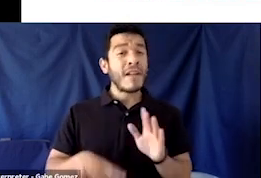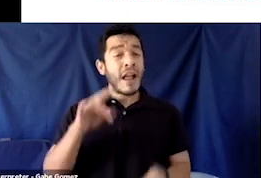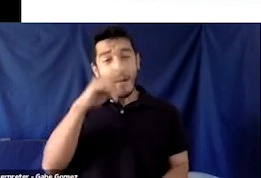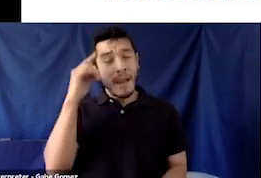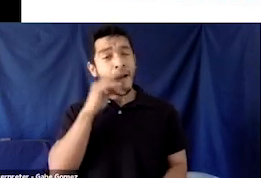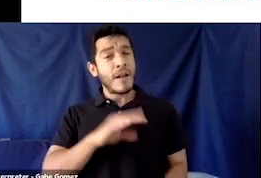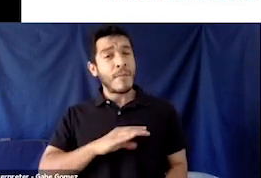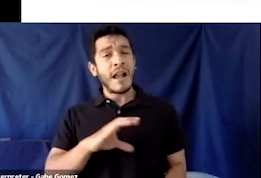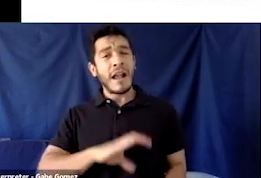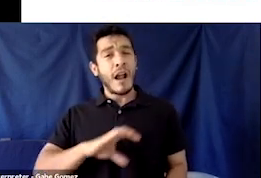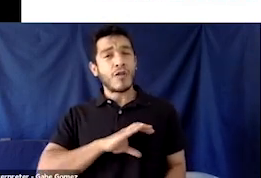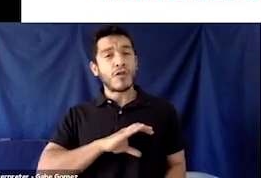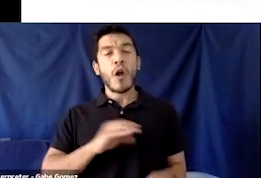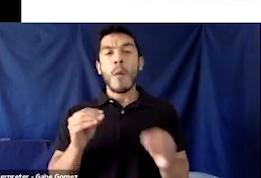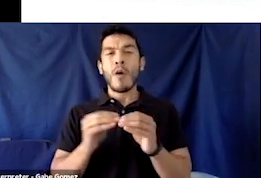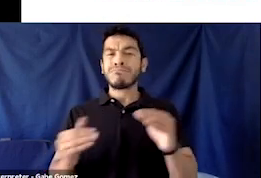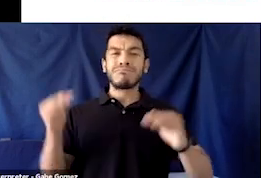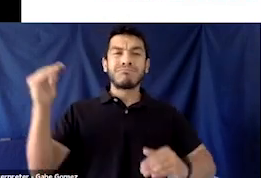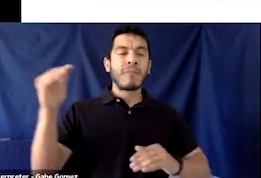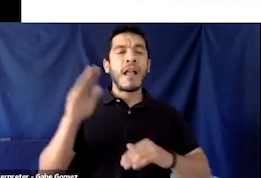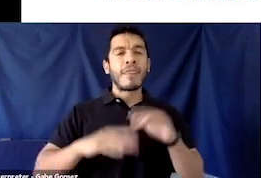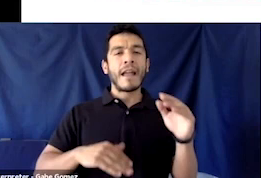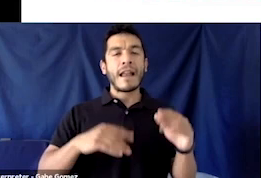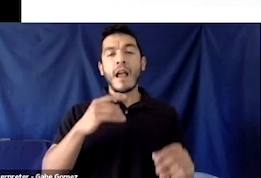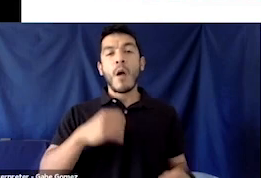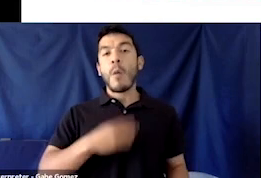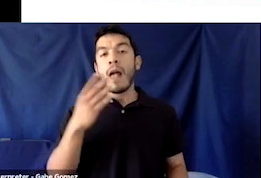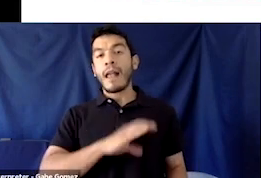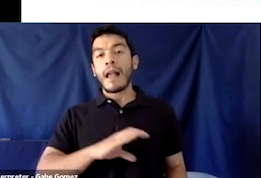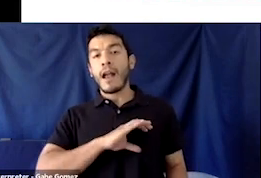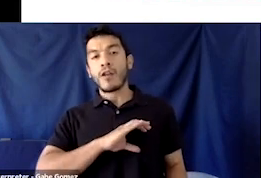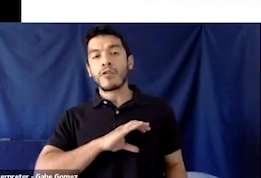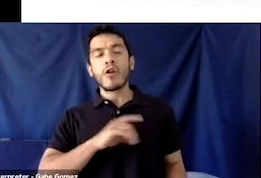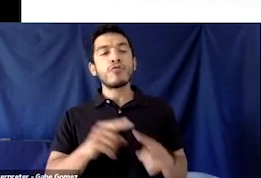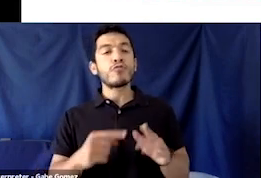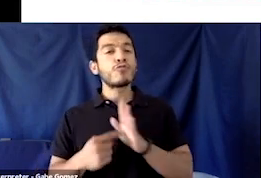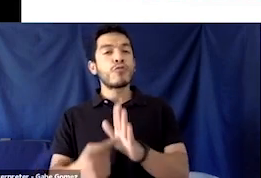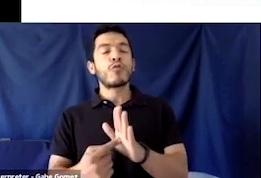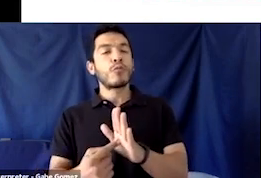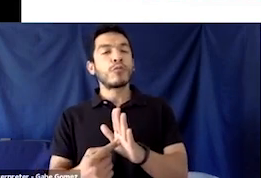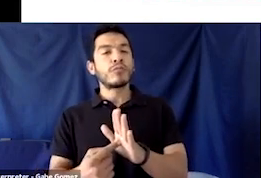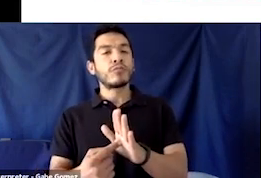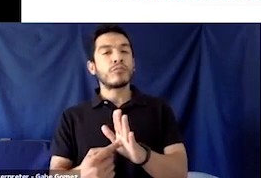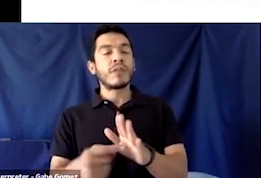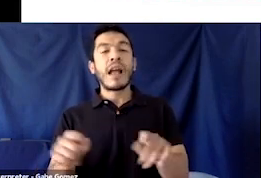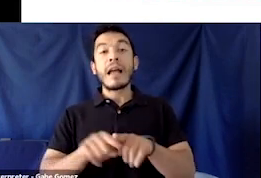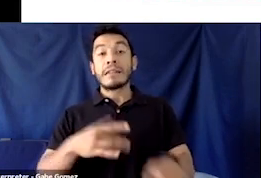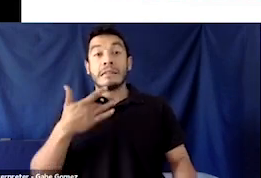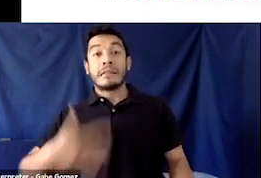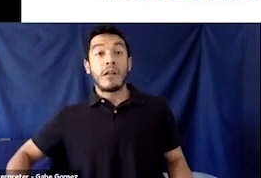likely than white female characters, and about as likely as other female characters of color to be shown as nude.